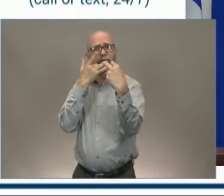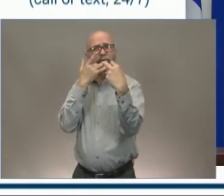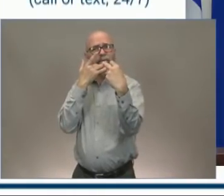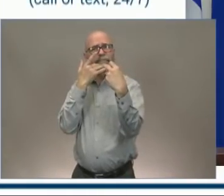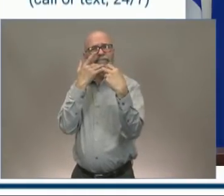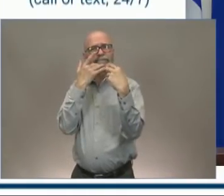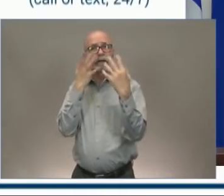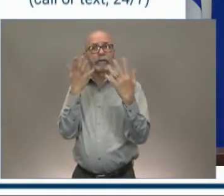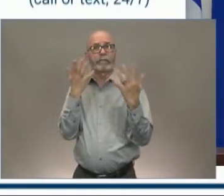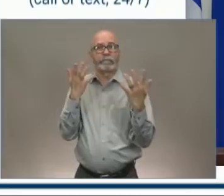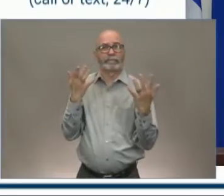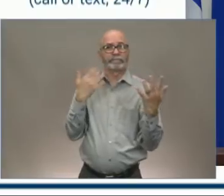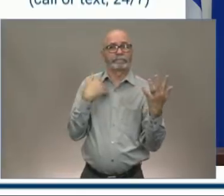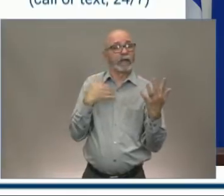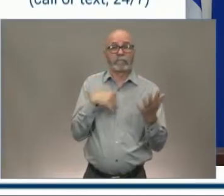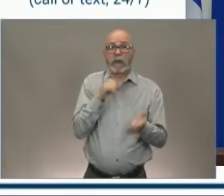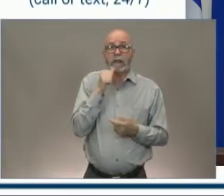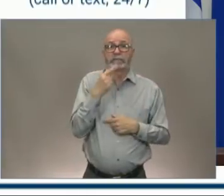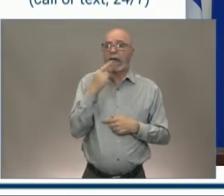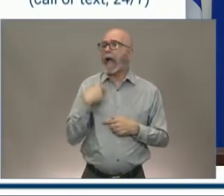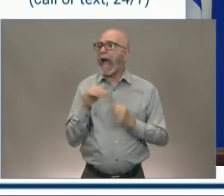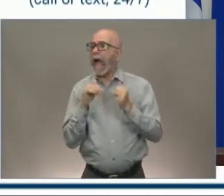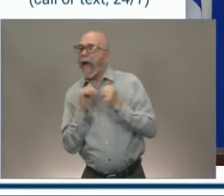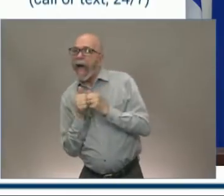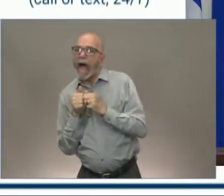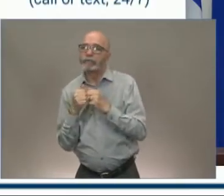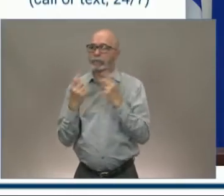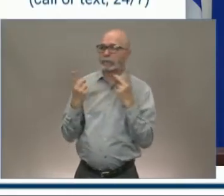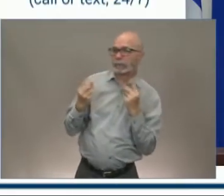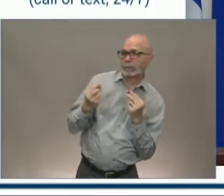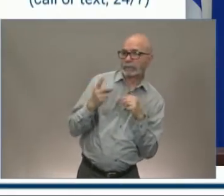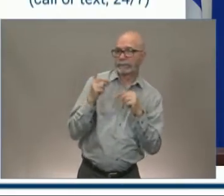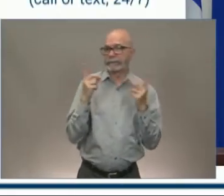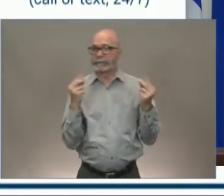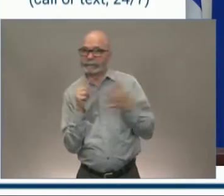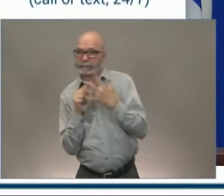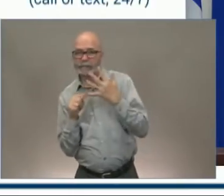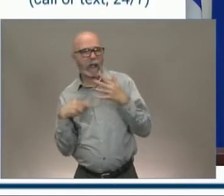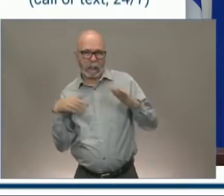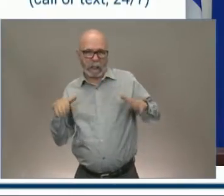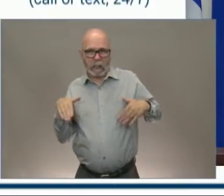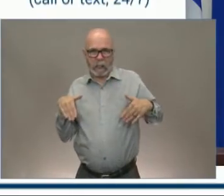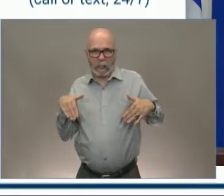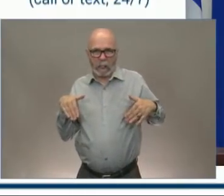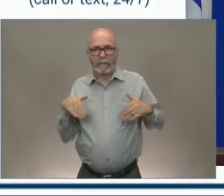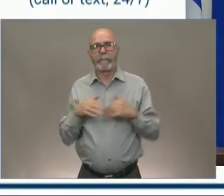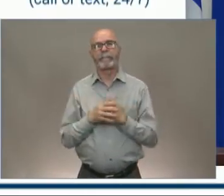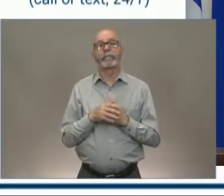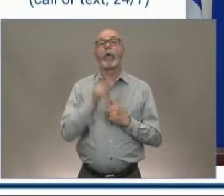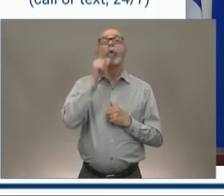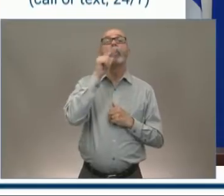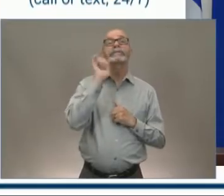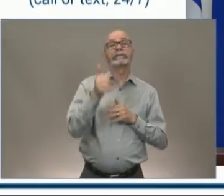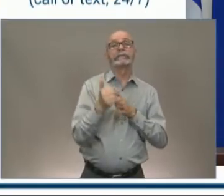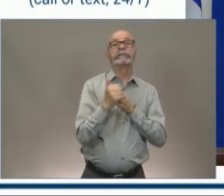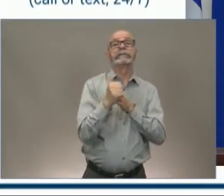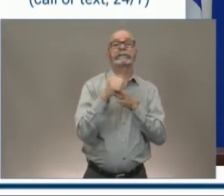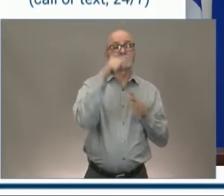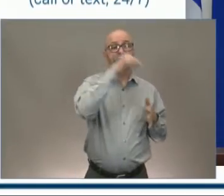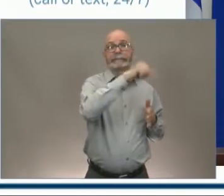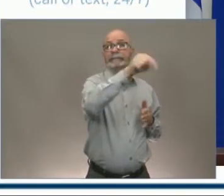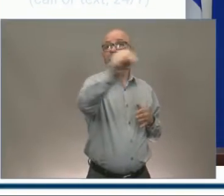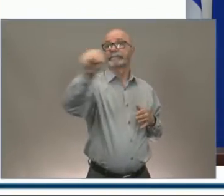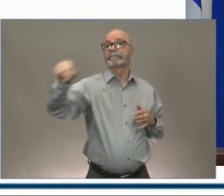certainly didn't tell them which way to vote. But I've asked the House leaders to see how we can be, at least some of us, be in person